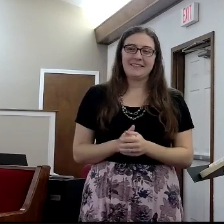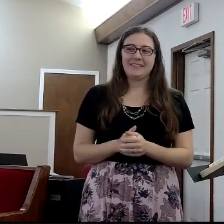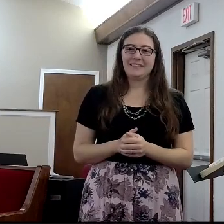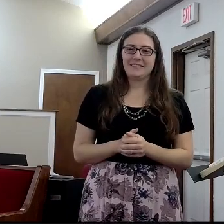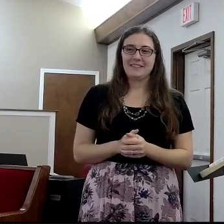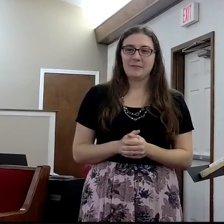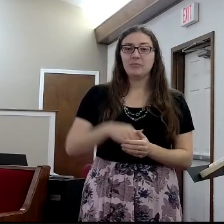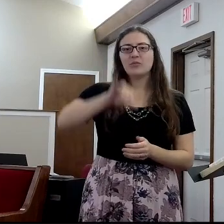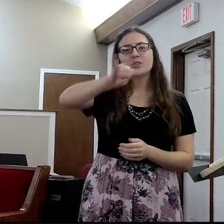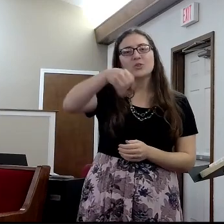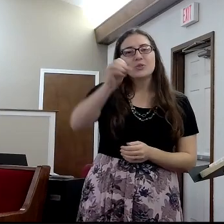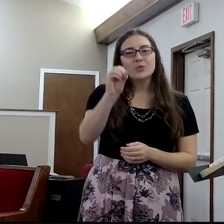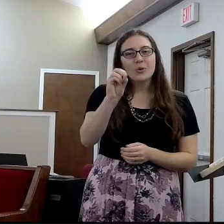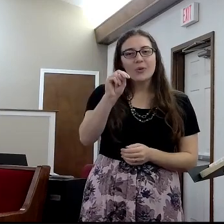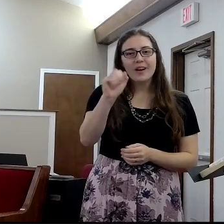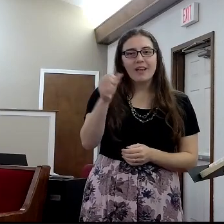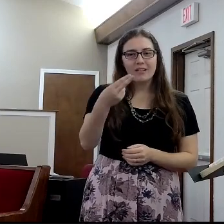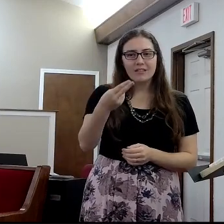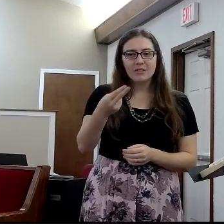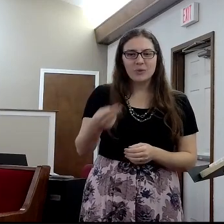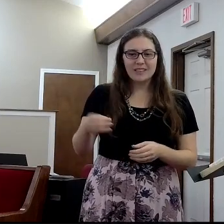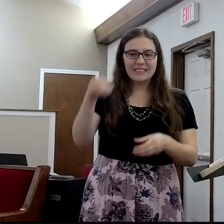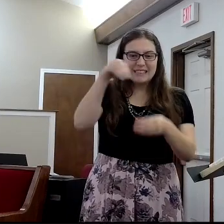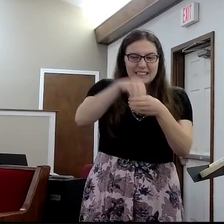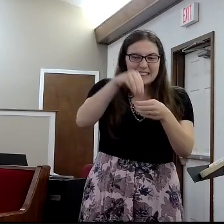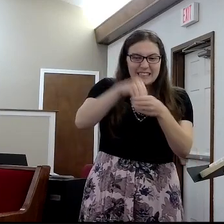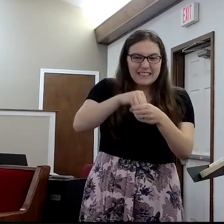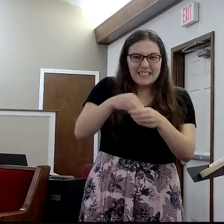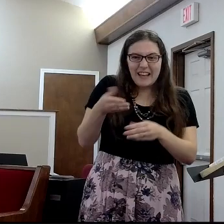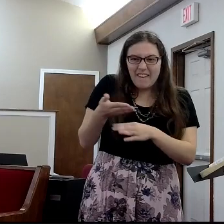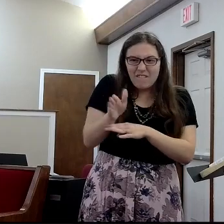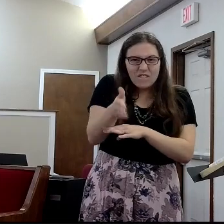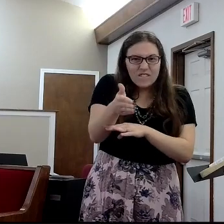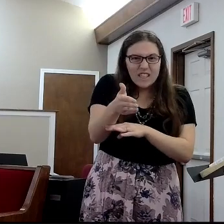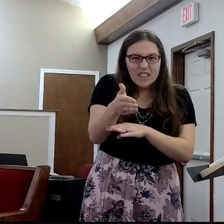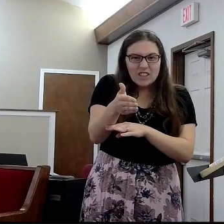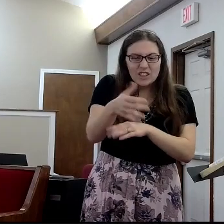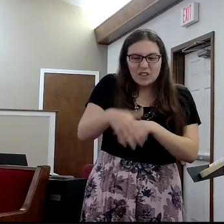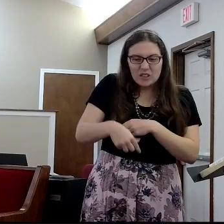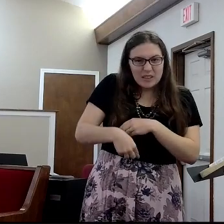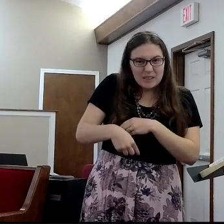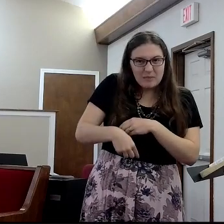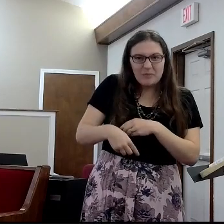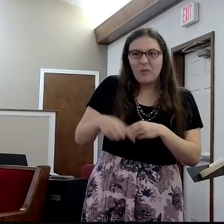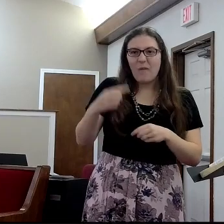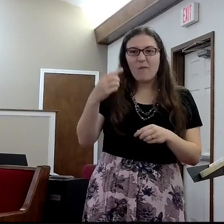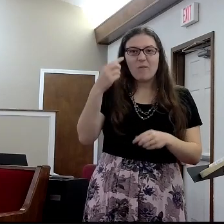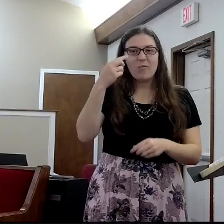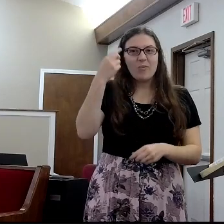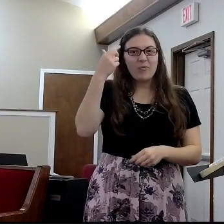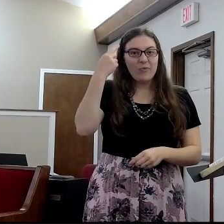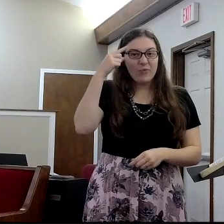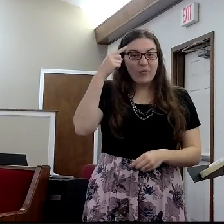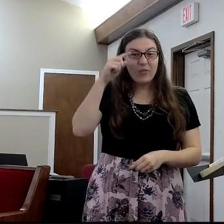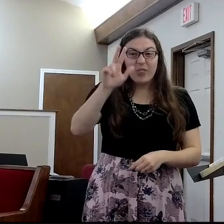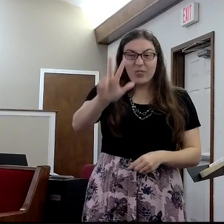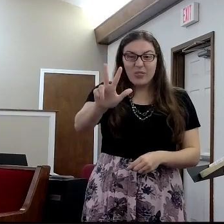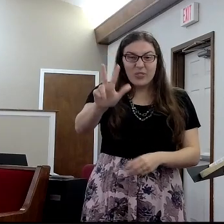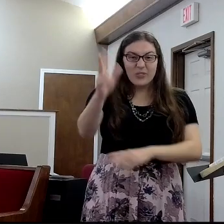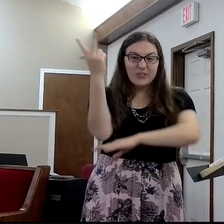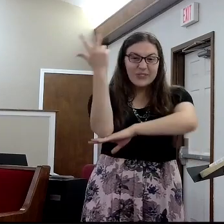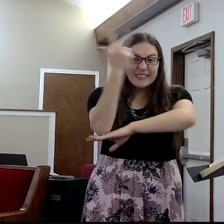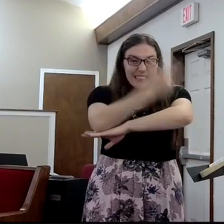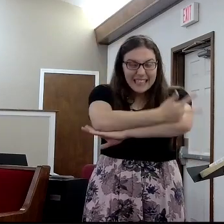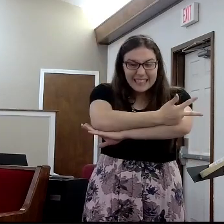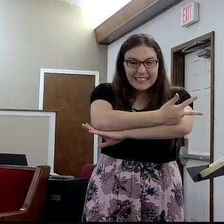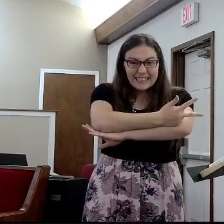Jonah, most people know it as just, oh, Jonah was in a fish for 3 days, 3 nights. God sent him. And that's kind of the depth